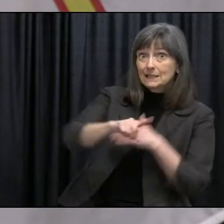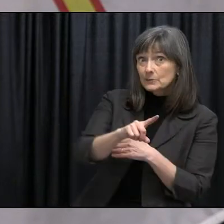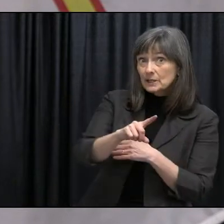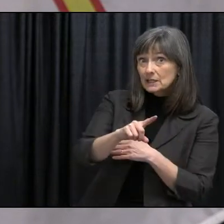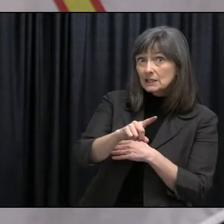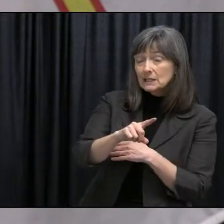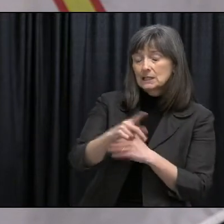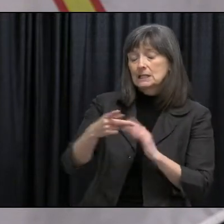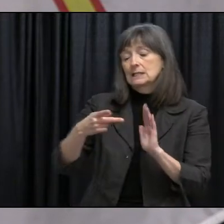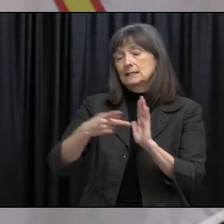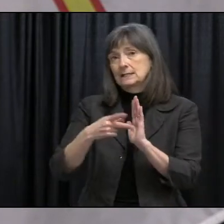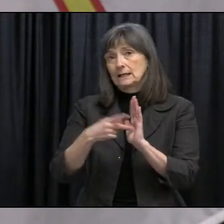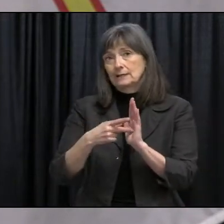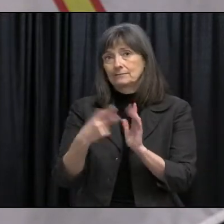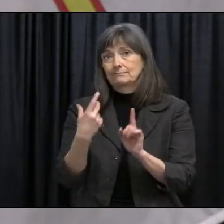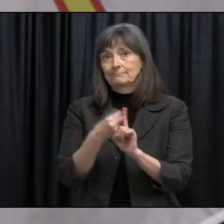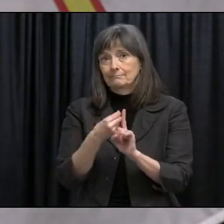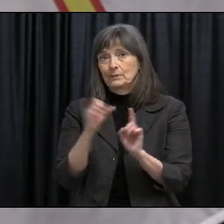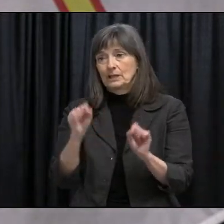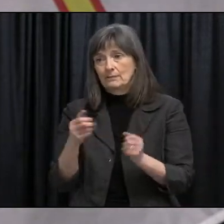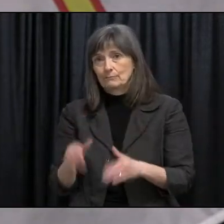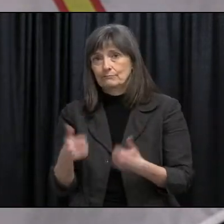second doses to people.